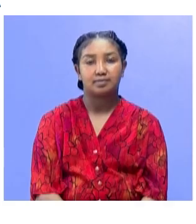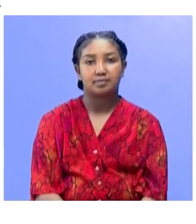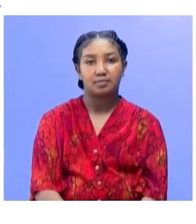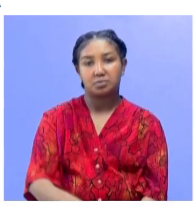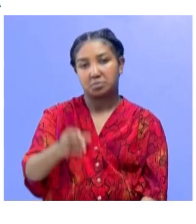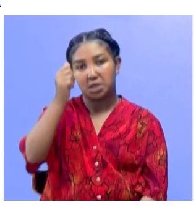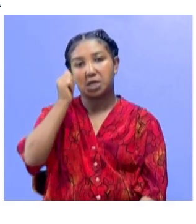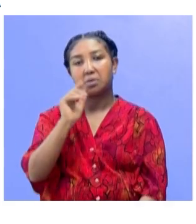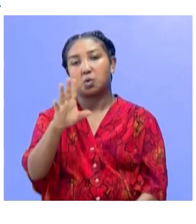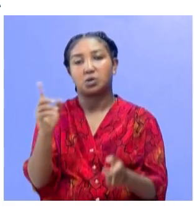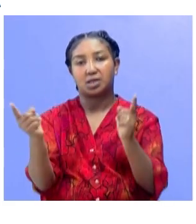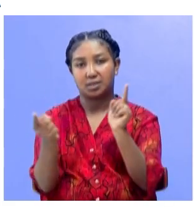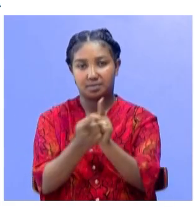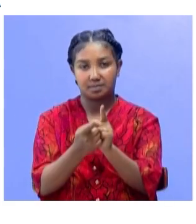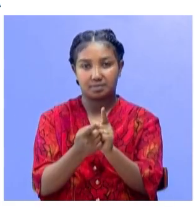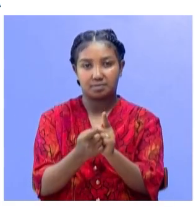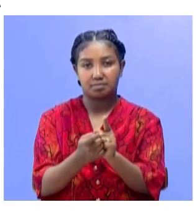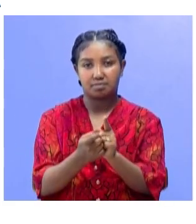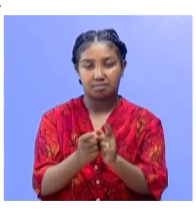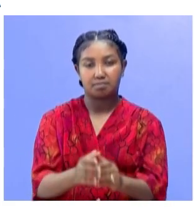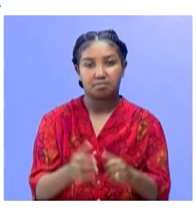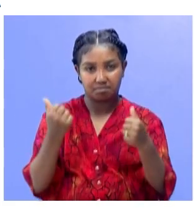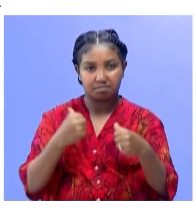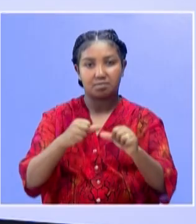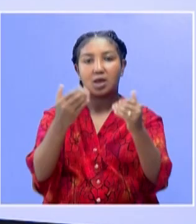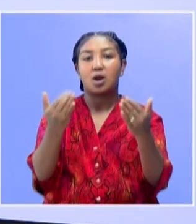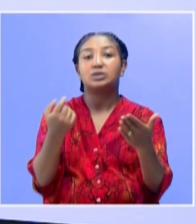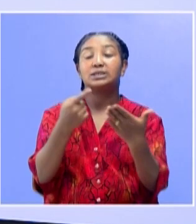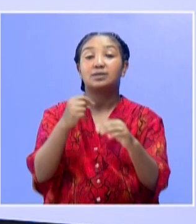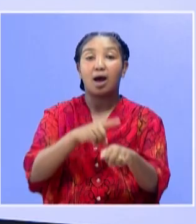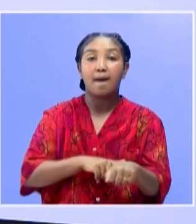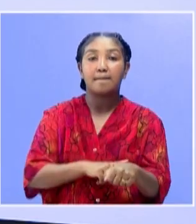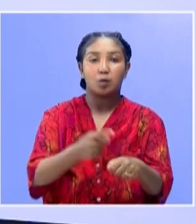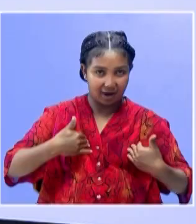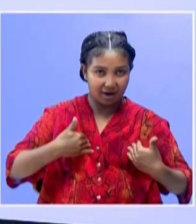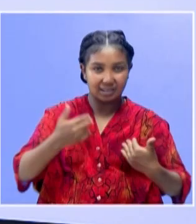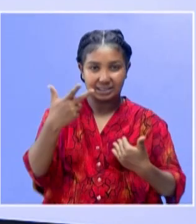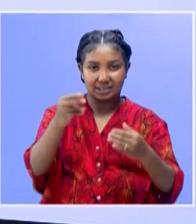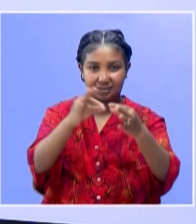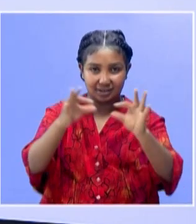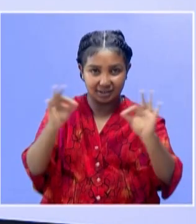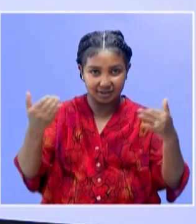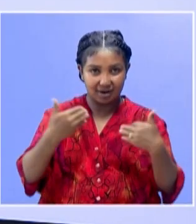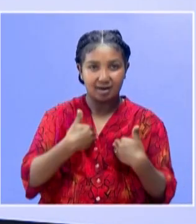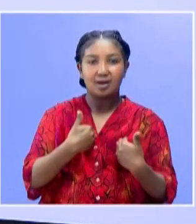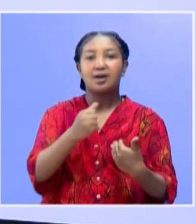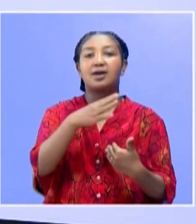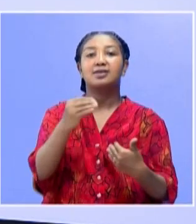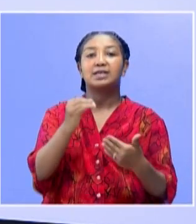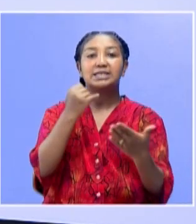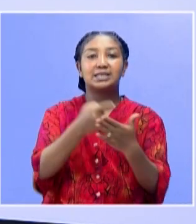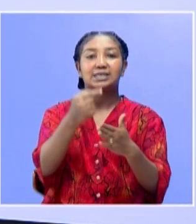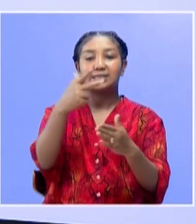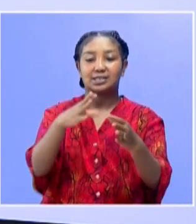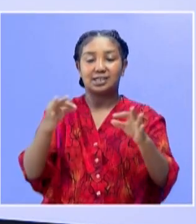him. Here we go. Now this time we have 3 sentences, and in these